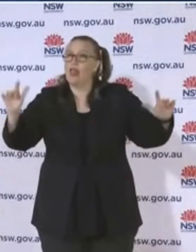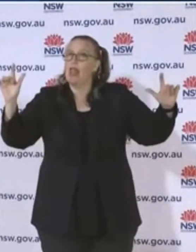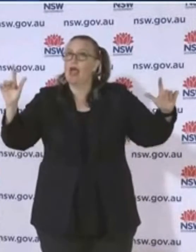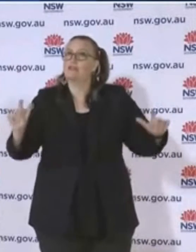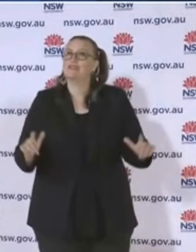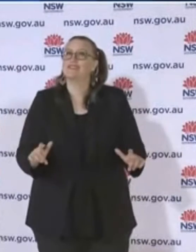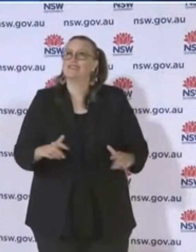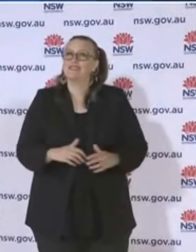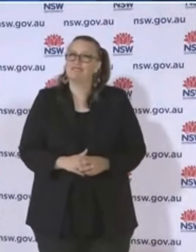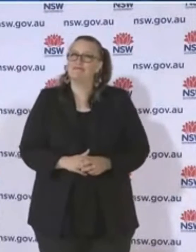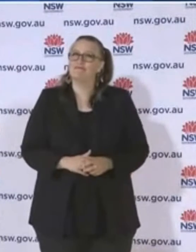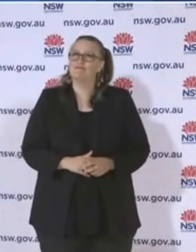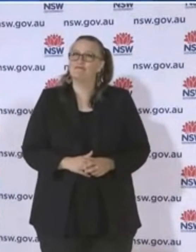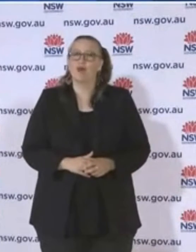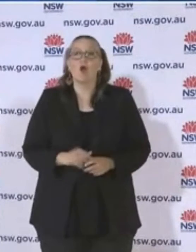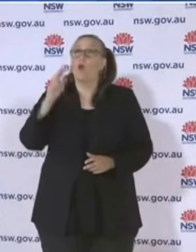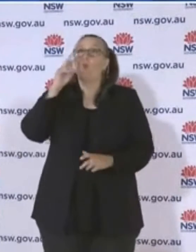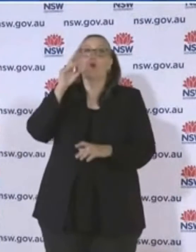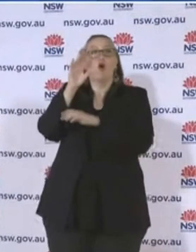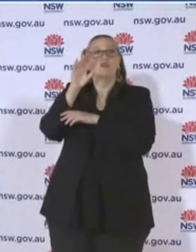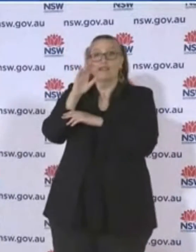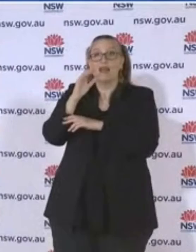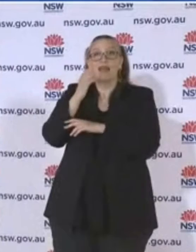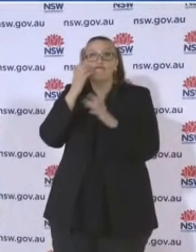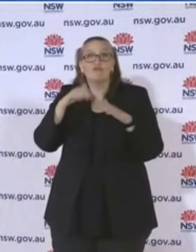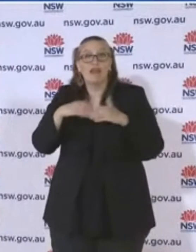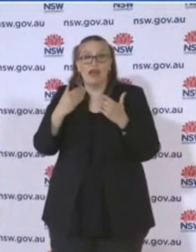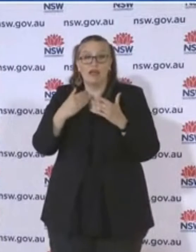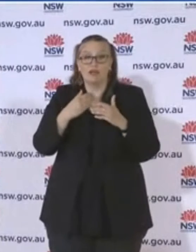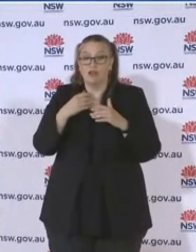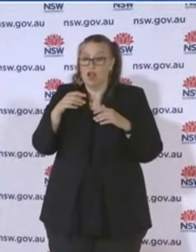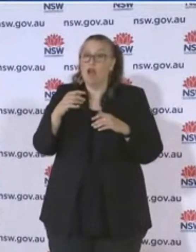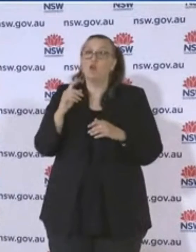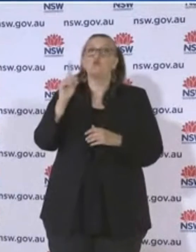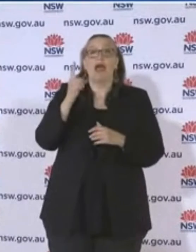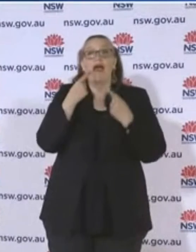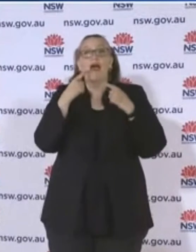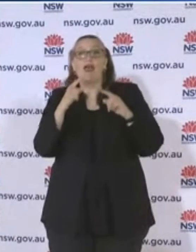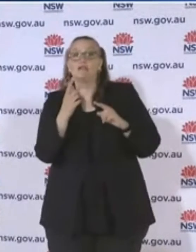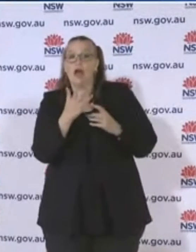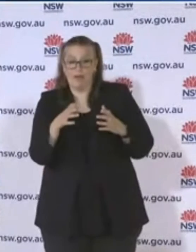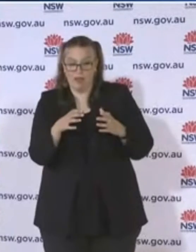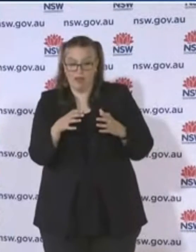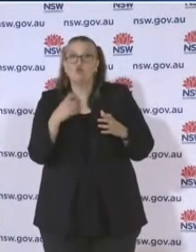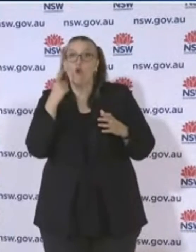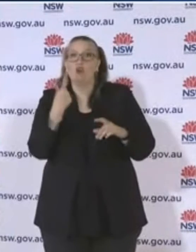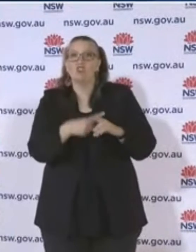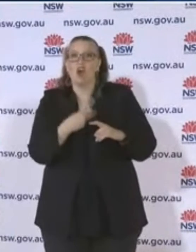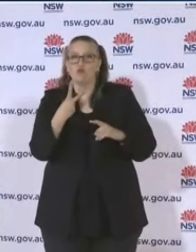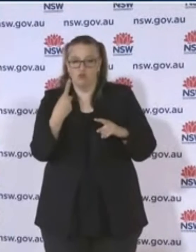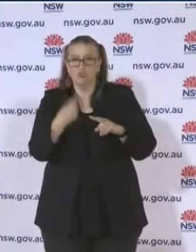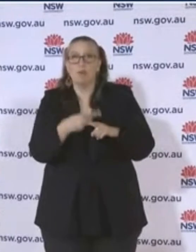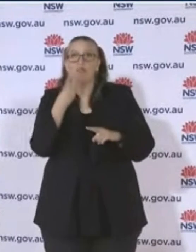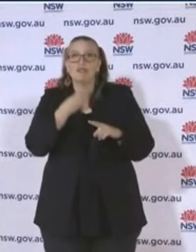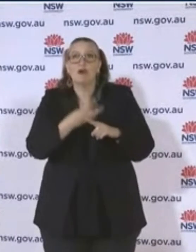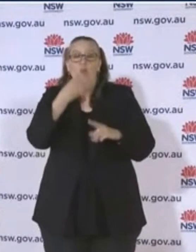around the world, you see a doubling or tripling of cases every day in highly unvaccinated populations. But what we're seeing in New South Wales